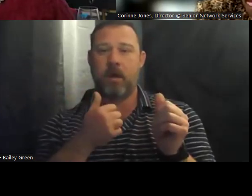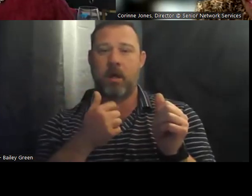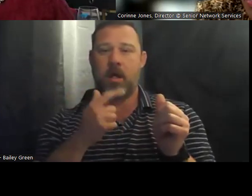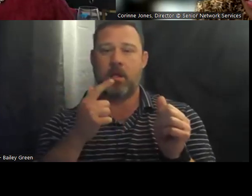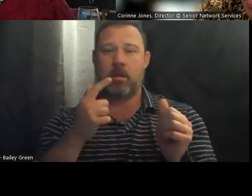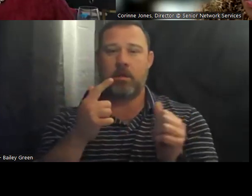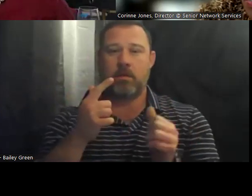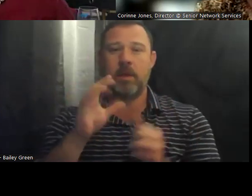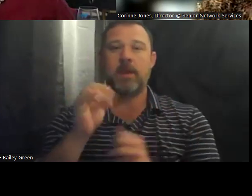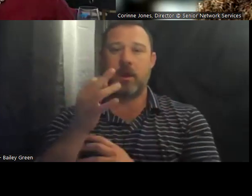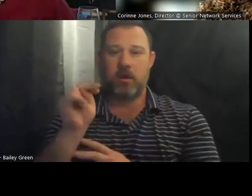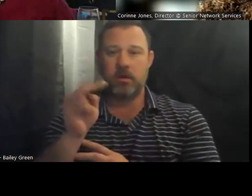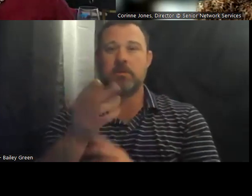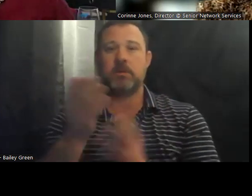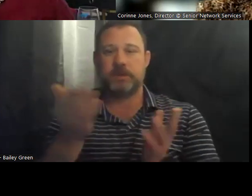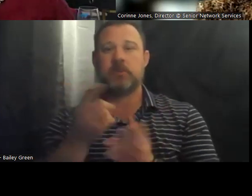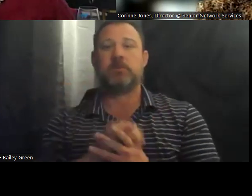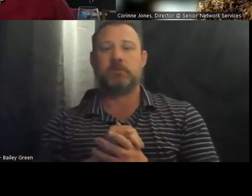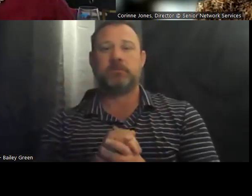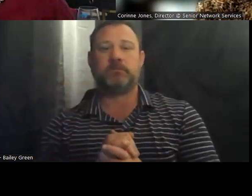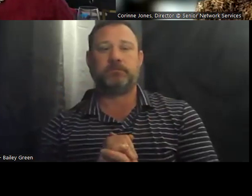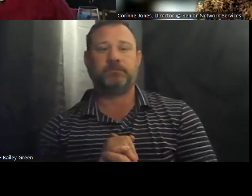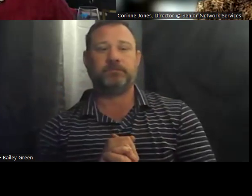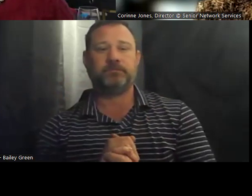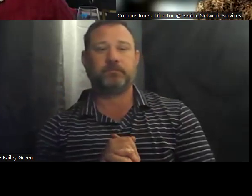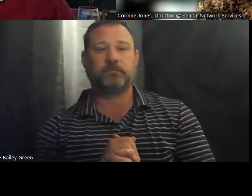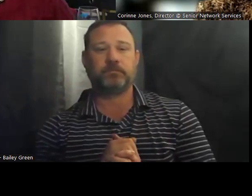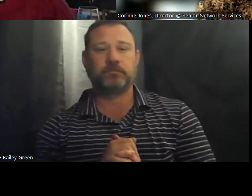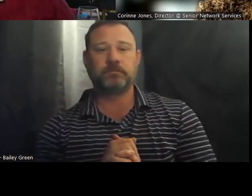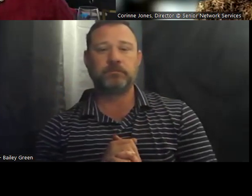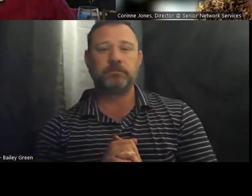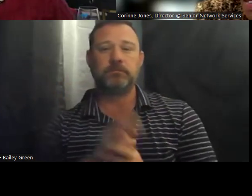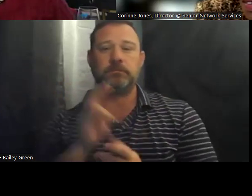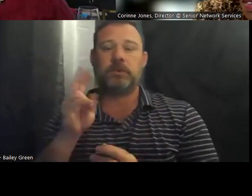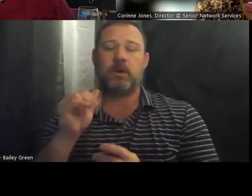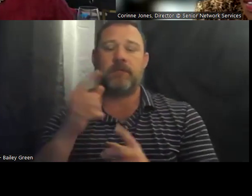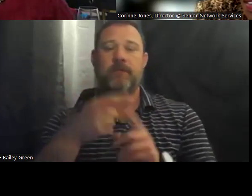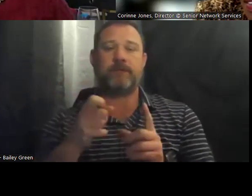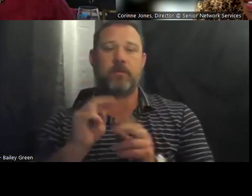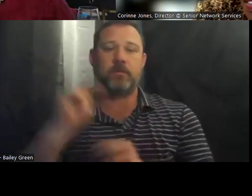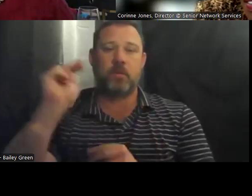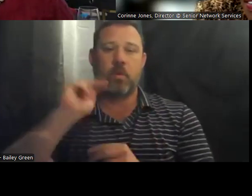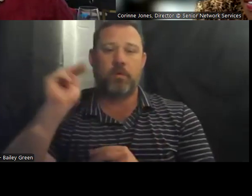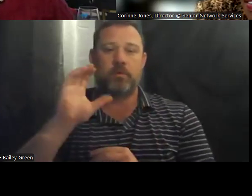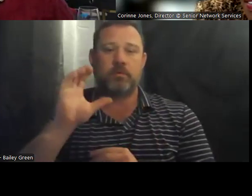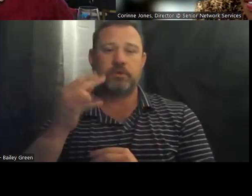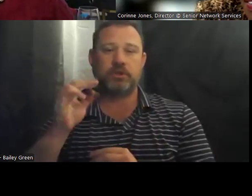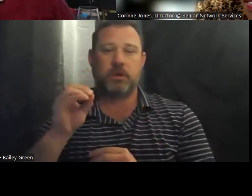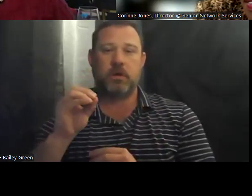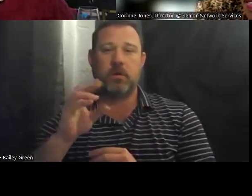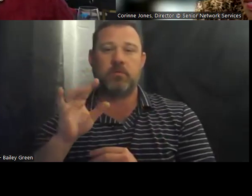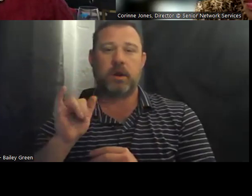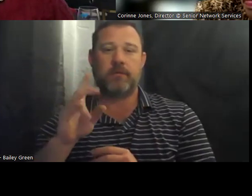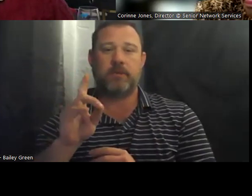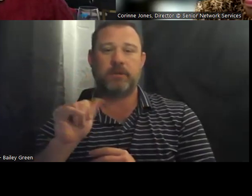is Carolyn? Oh, there you are, Carolyn. I see you. I'm just looking at my screen. Carolyn Nava from up north, Chico and Redding from the